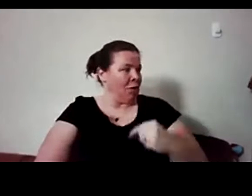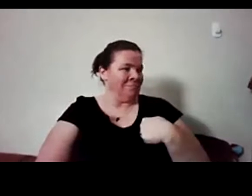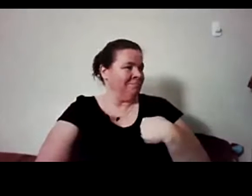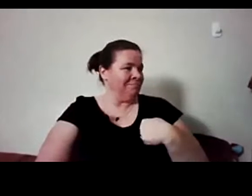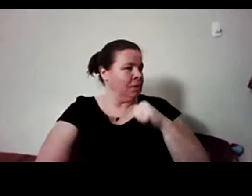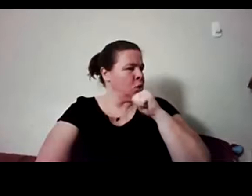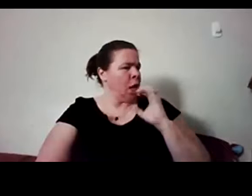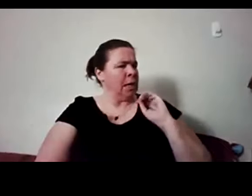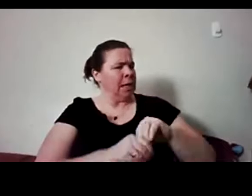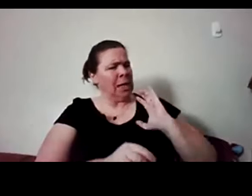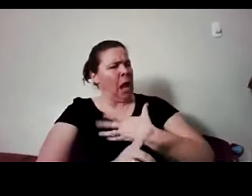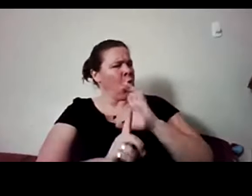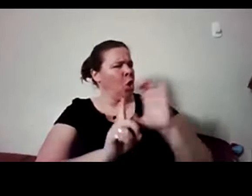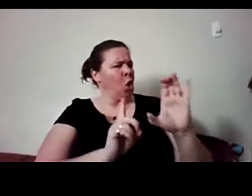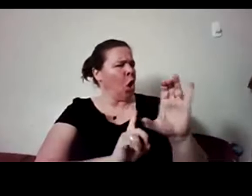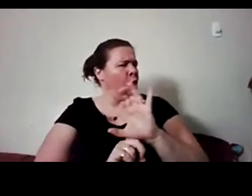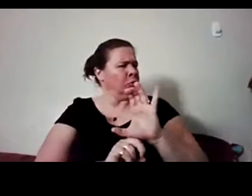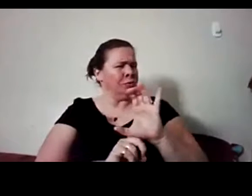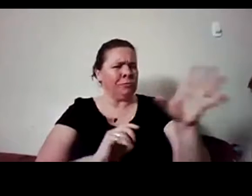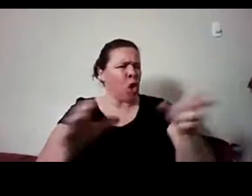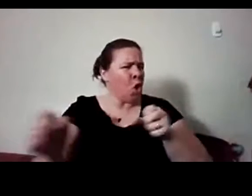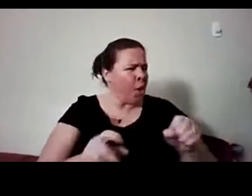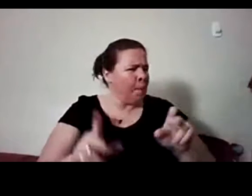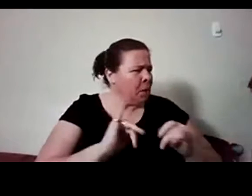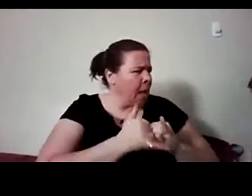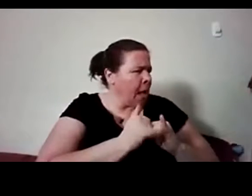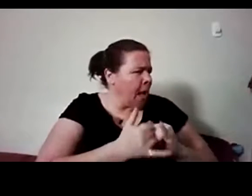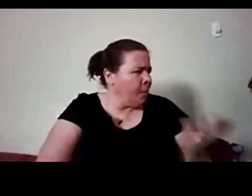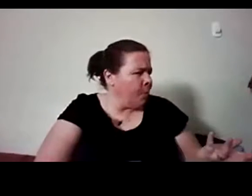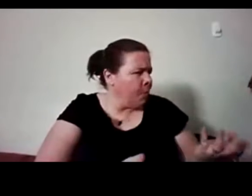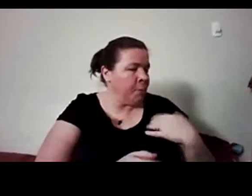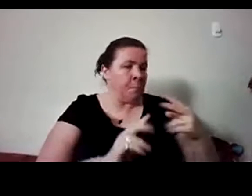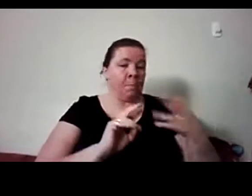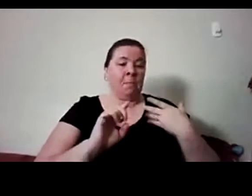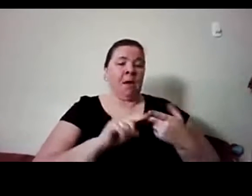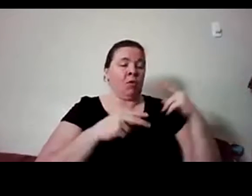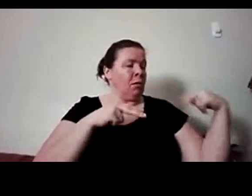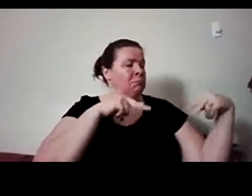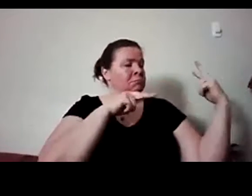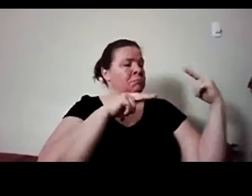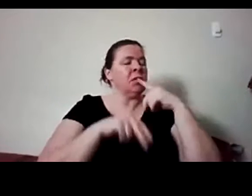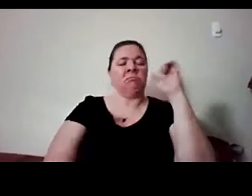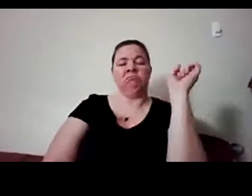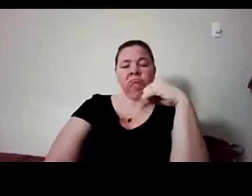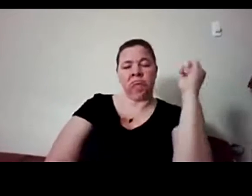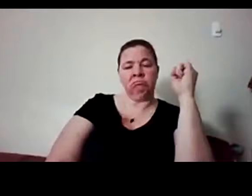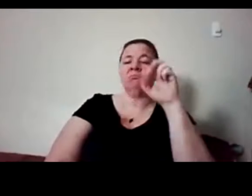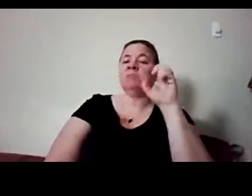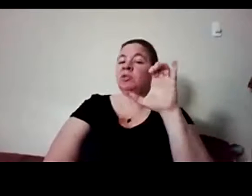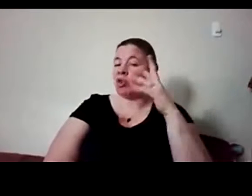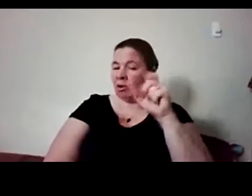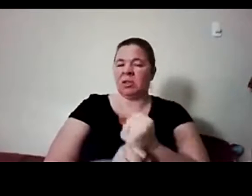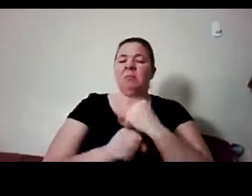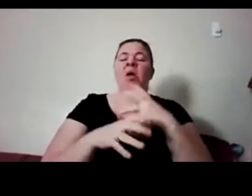in our culture to recruit. I just don't know how to recruit. My friend looked up at me and said, yes, you will, Charles. You will make plenty of